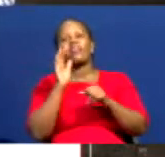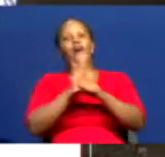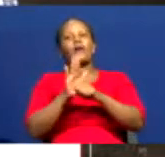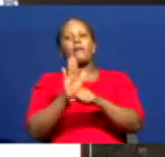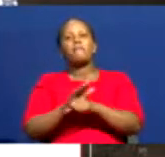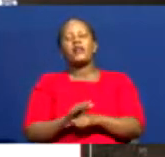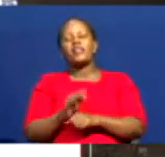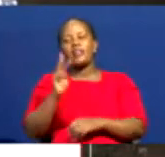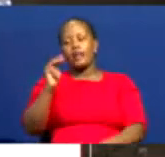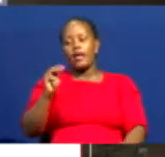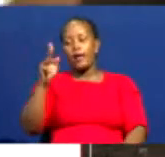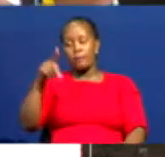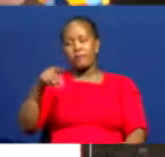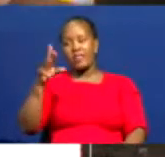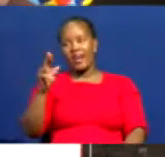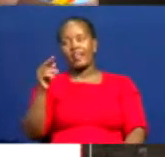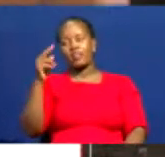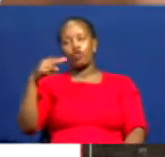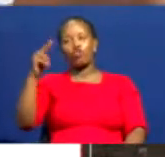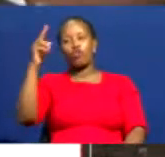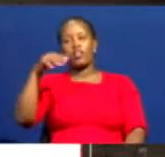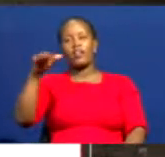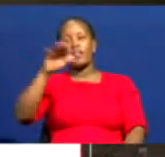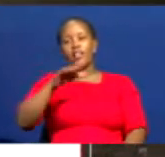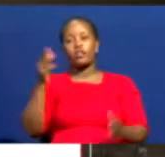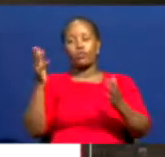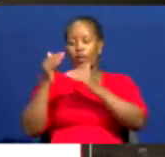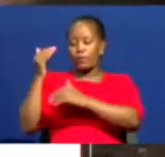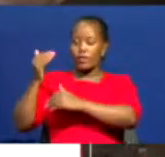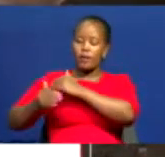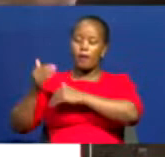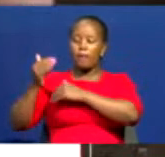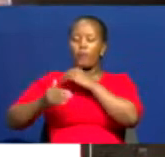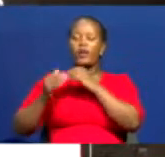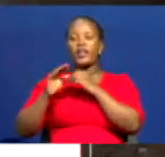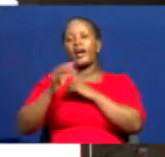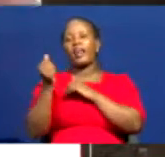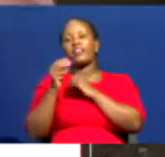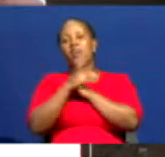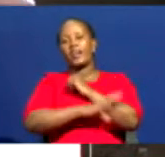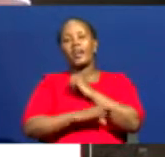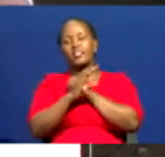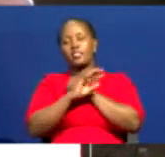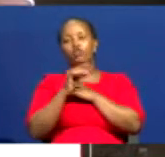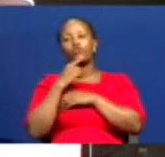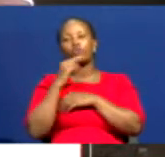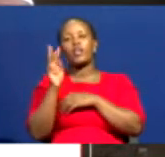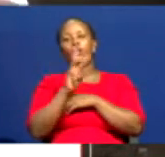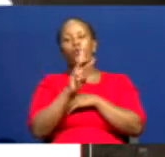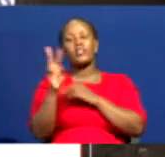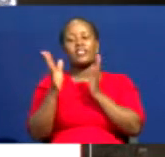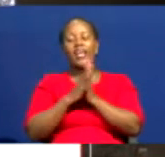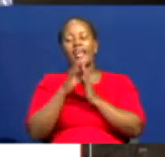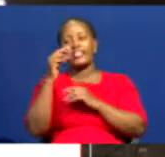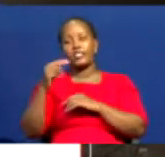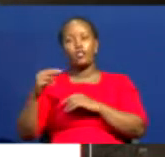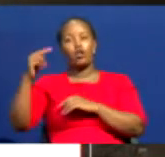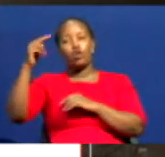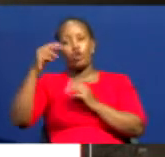NPR and in the north, where we border many countries, Turkana West and Turkana North. I think